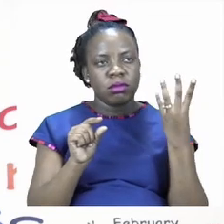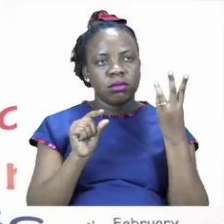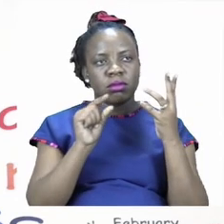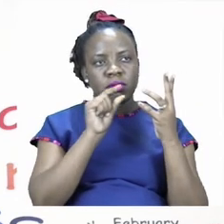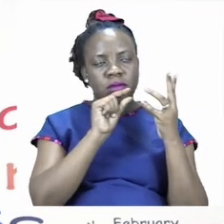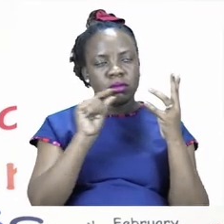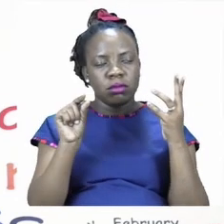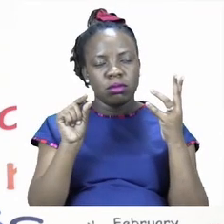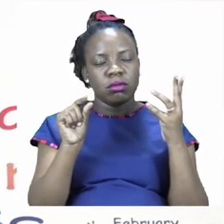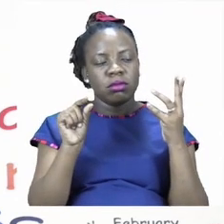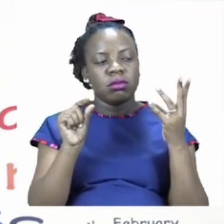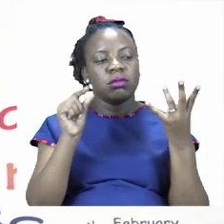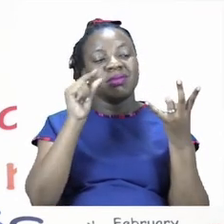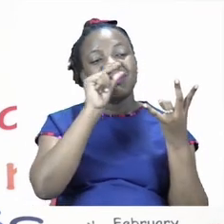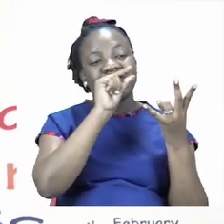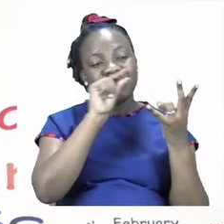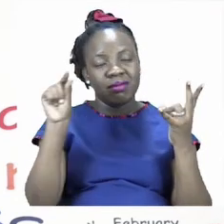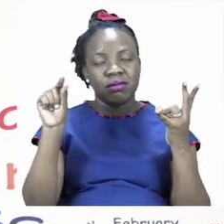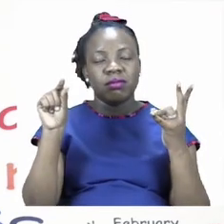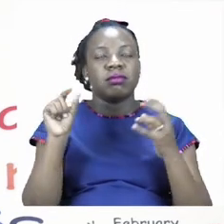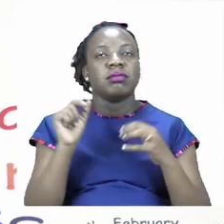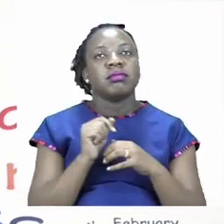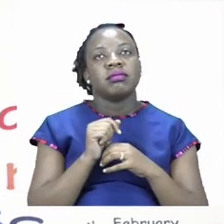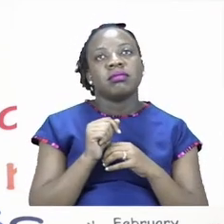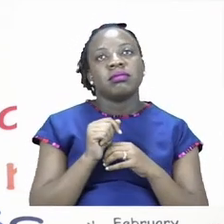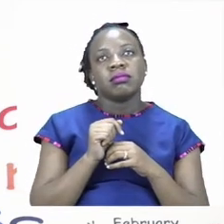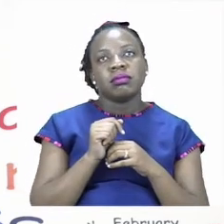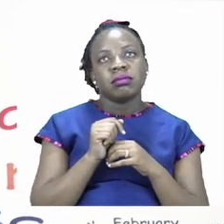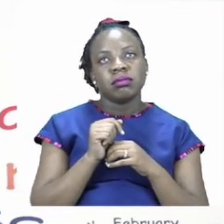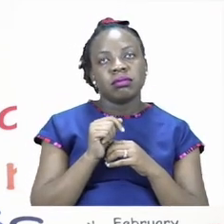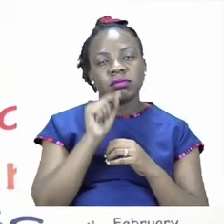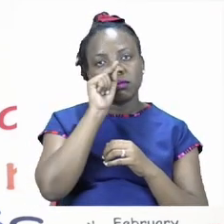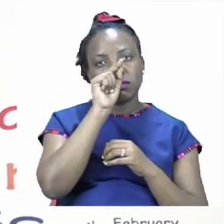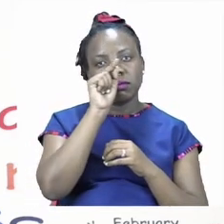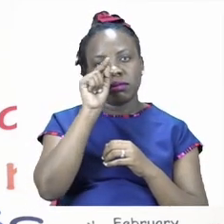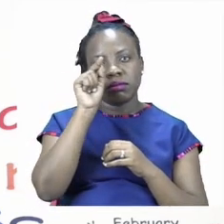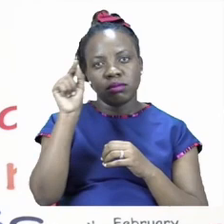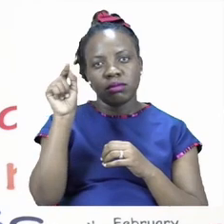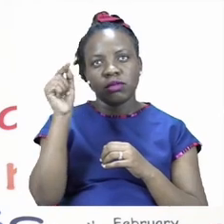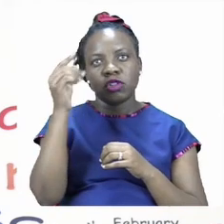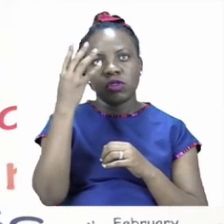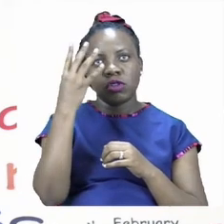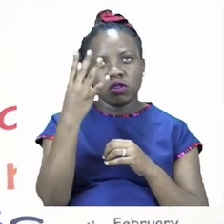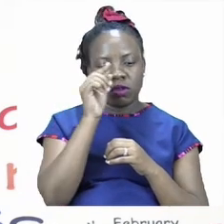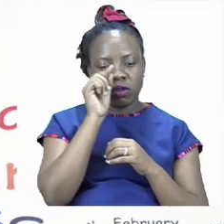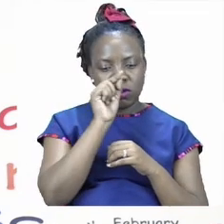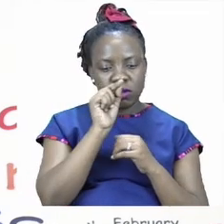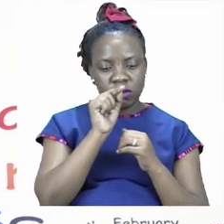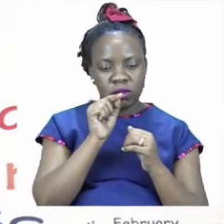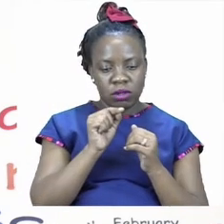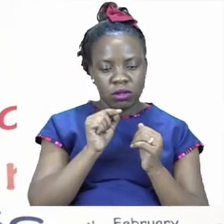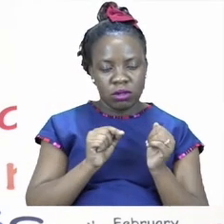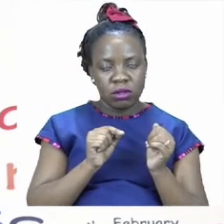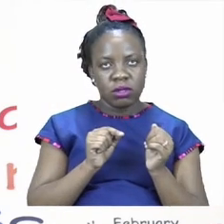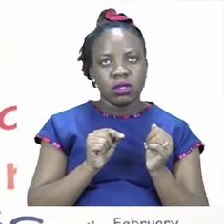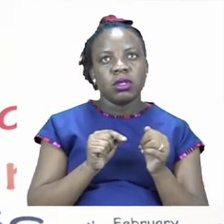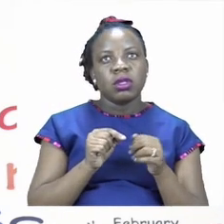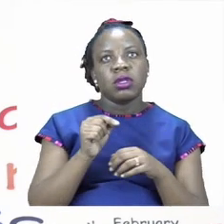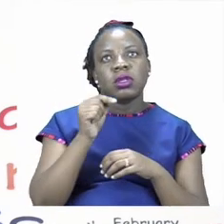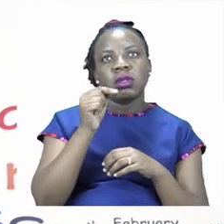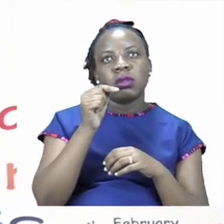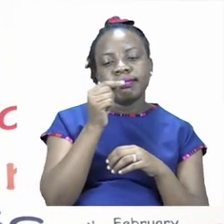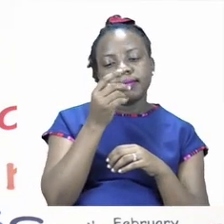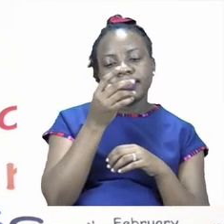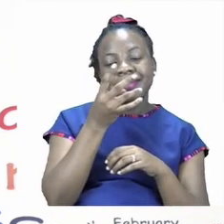6, 7. After that, you now have to count how many square units